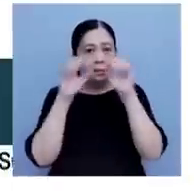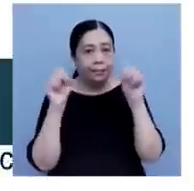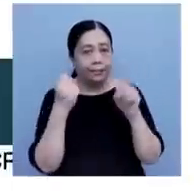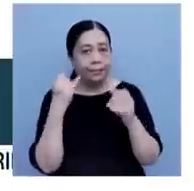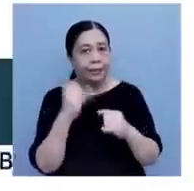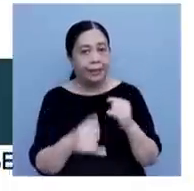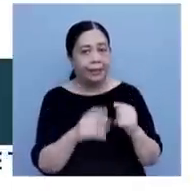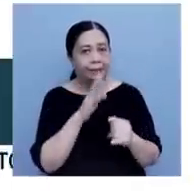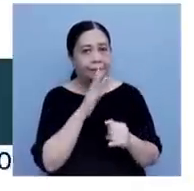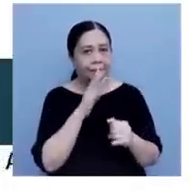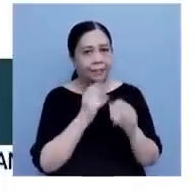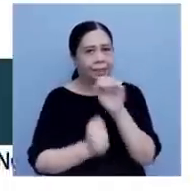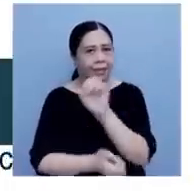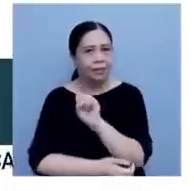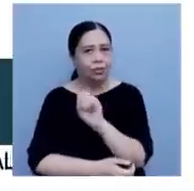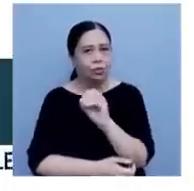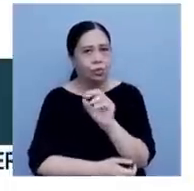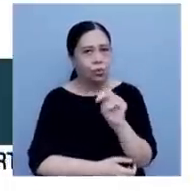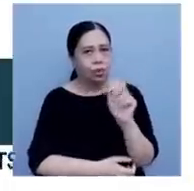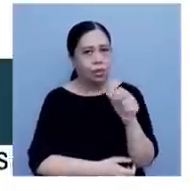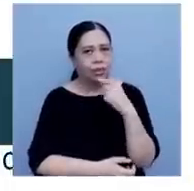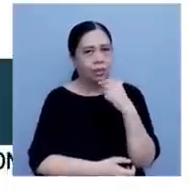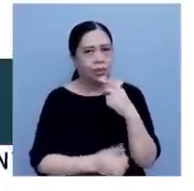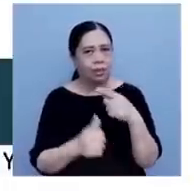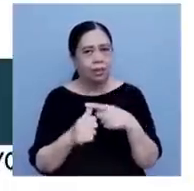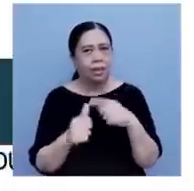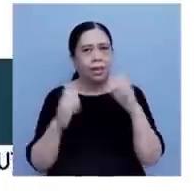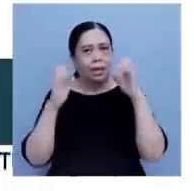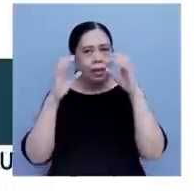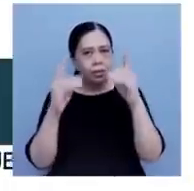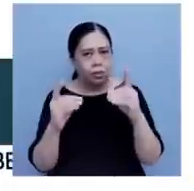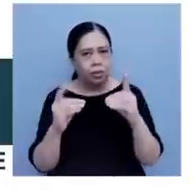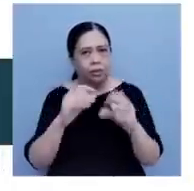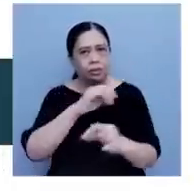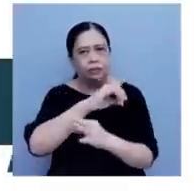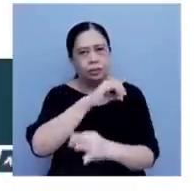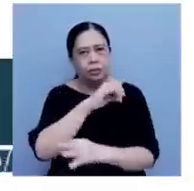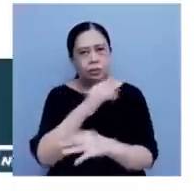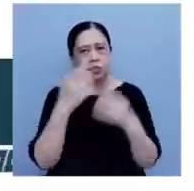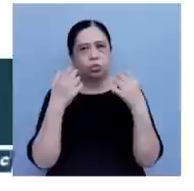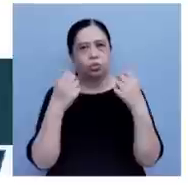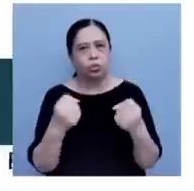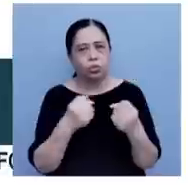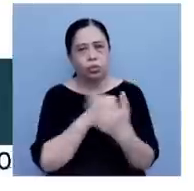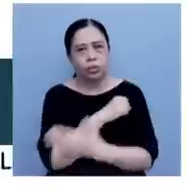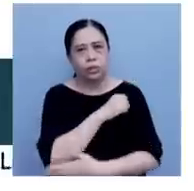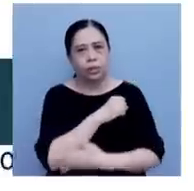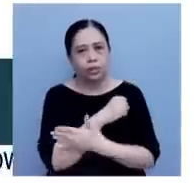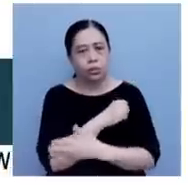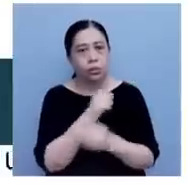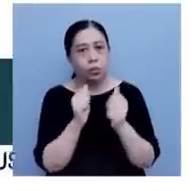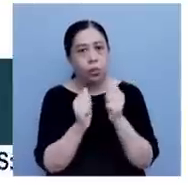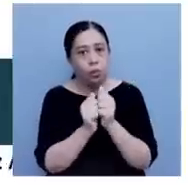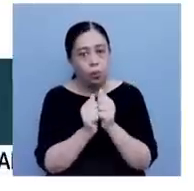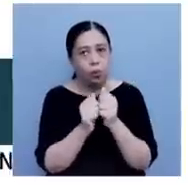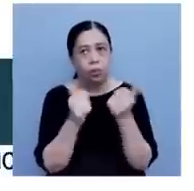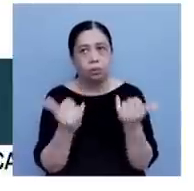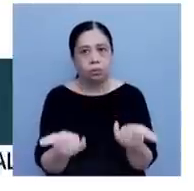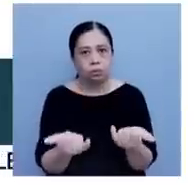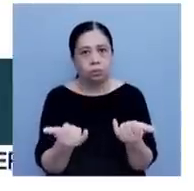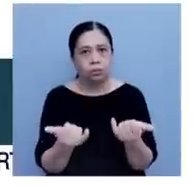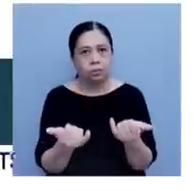of the Nation address, cited education as foundation for a strong nation. With the current state